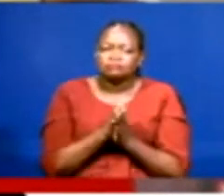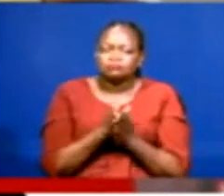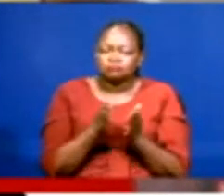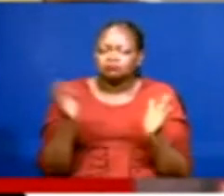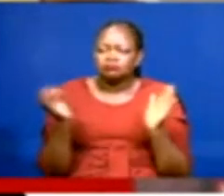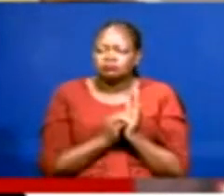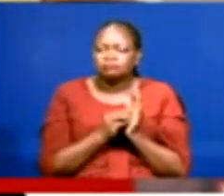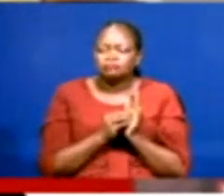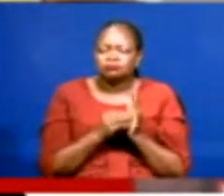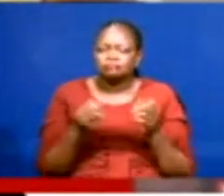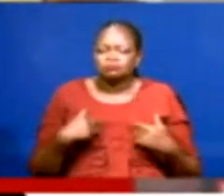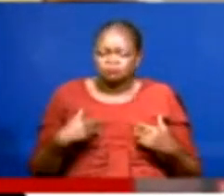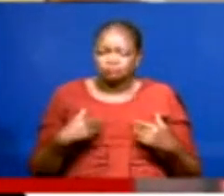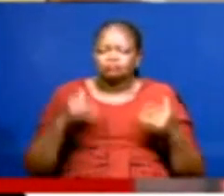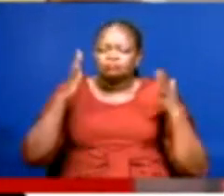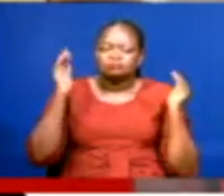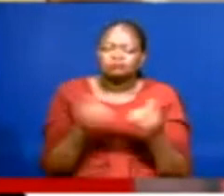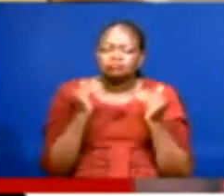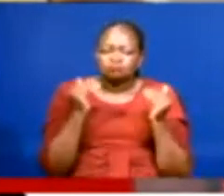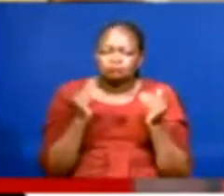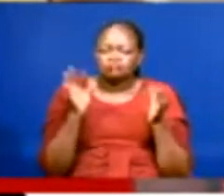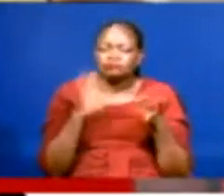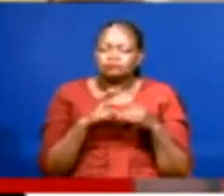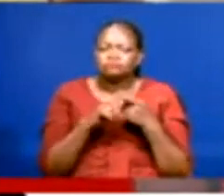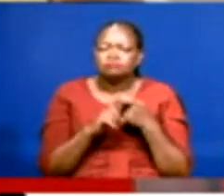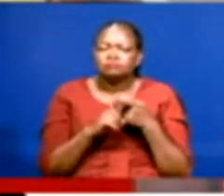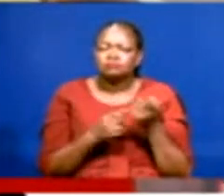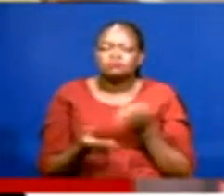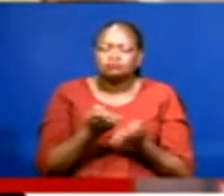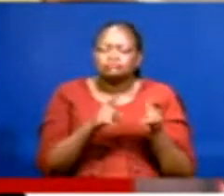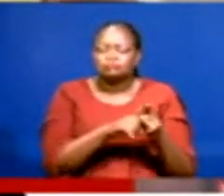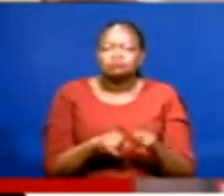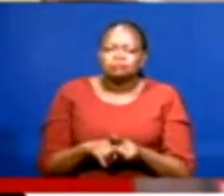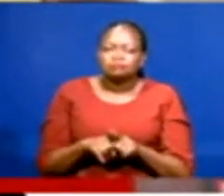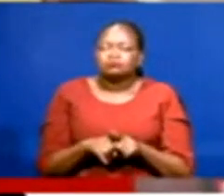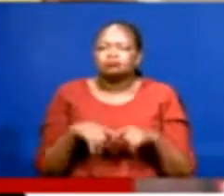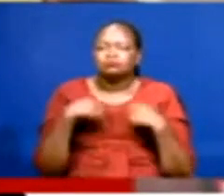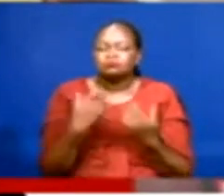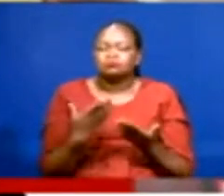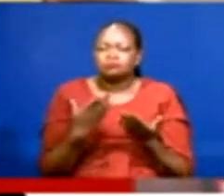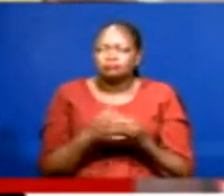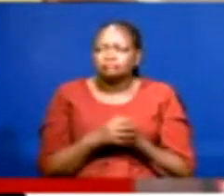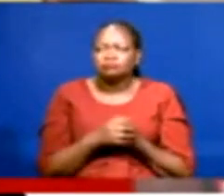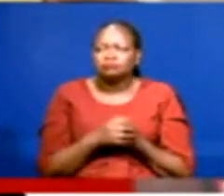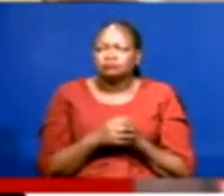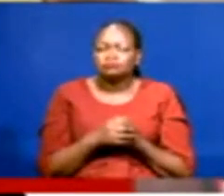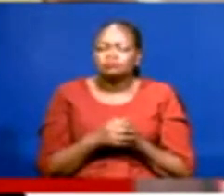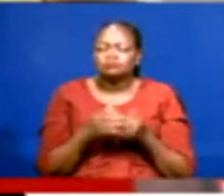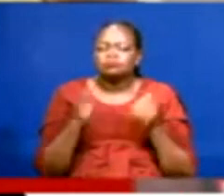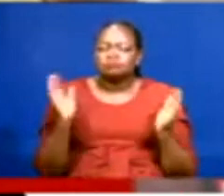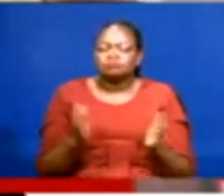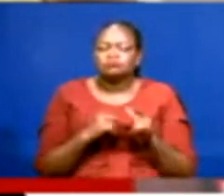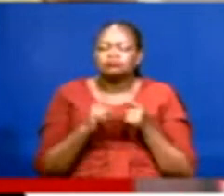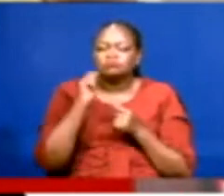envisaged to have the largest impact and linkages to the economy as well as on household welfare. The